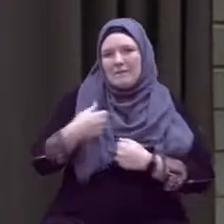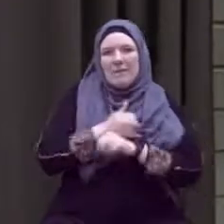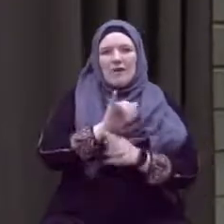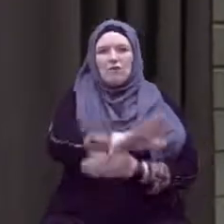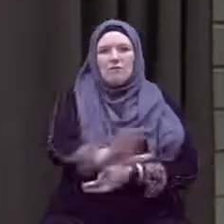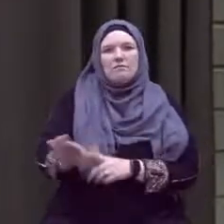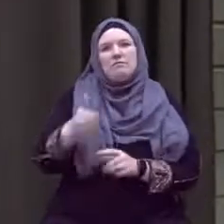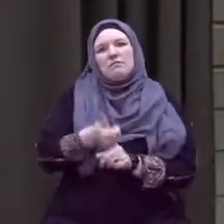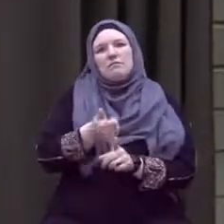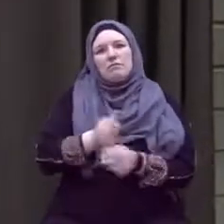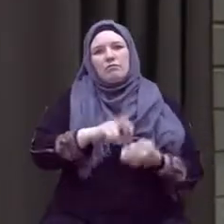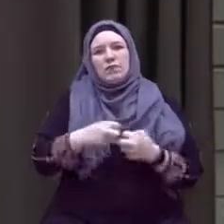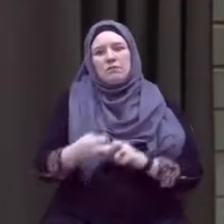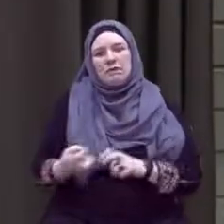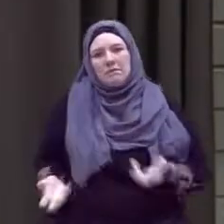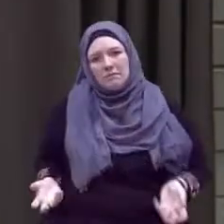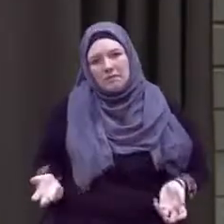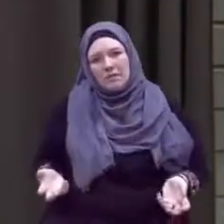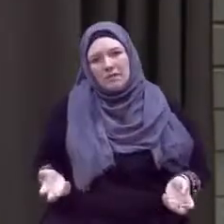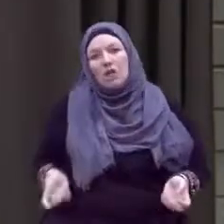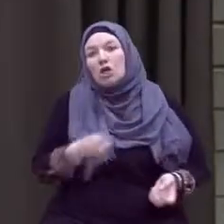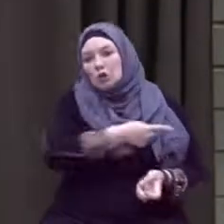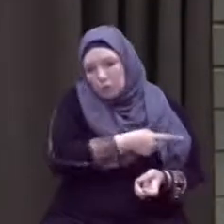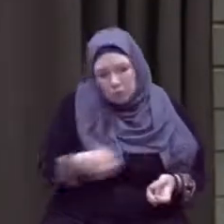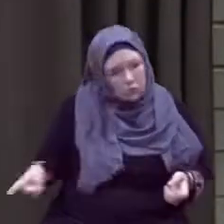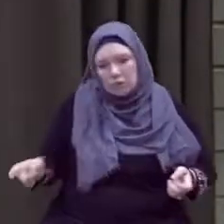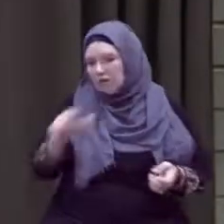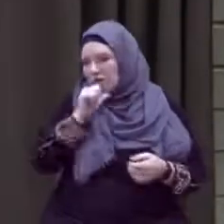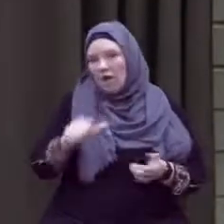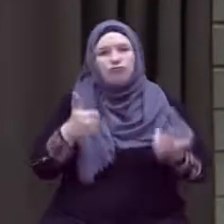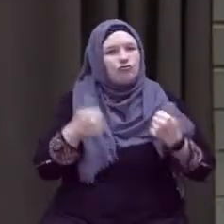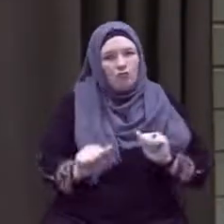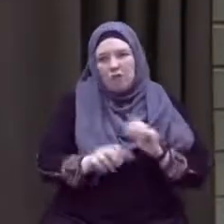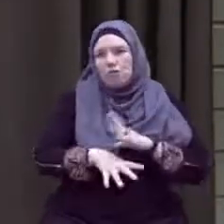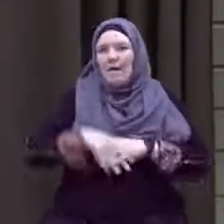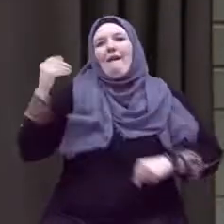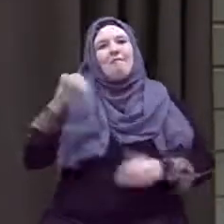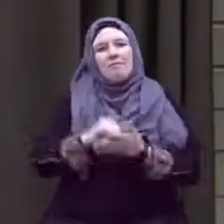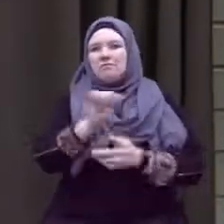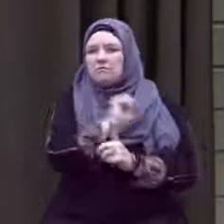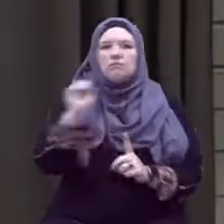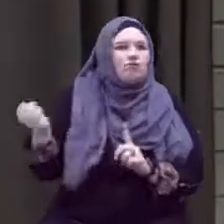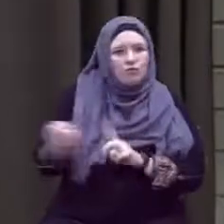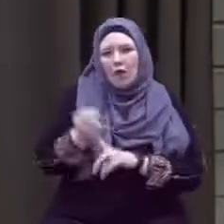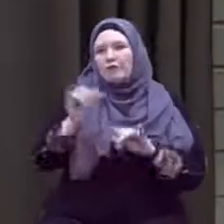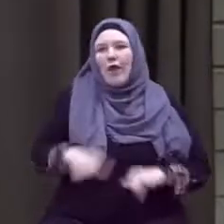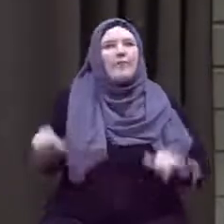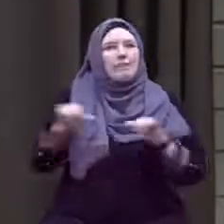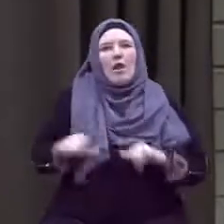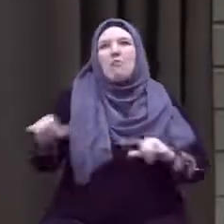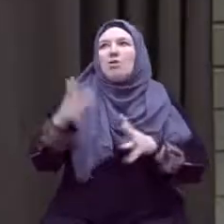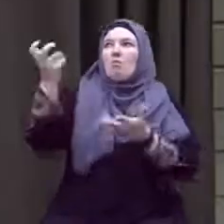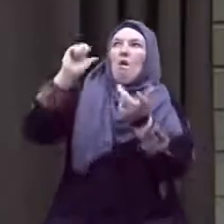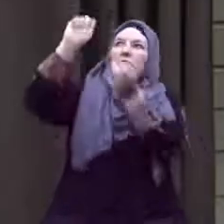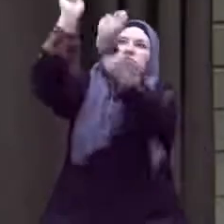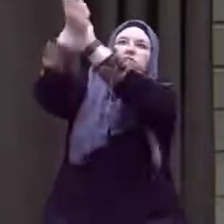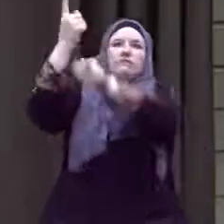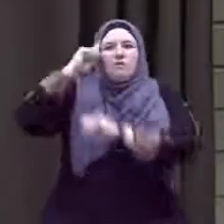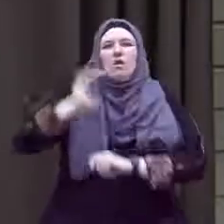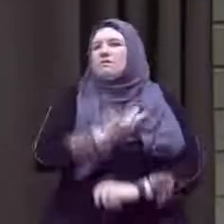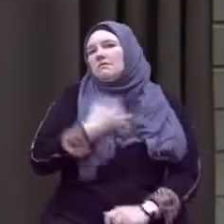crisis nor in getting ourselves out of the crisis. We have to pull ourselves